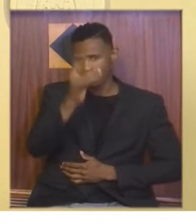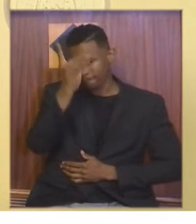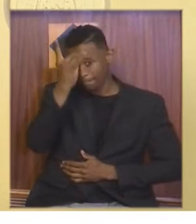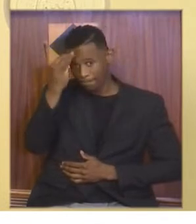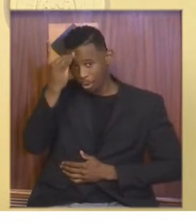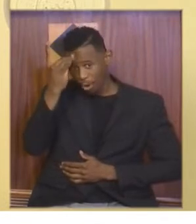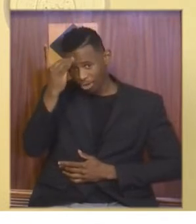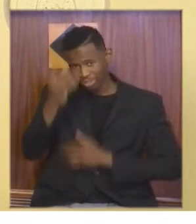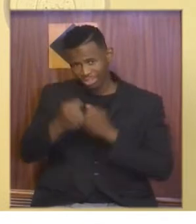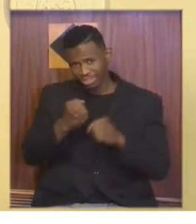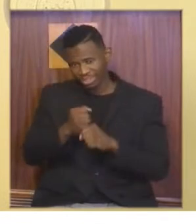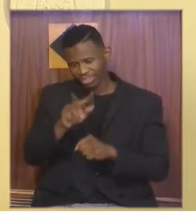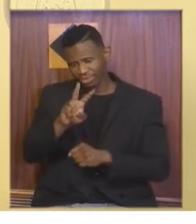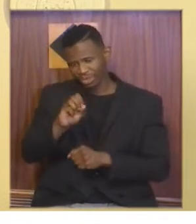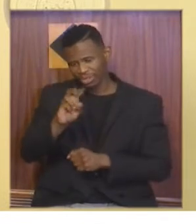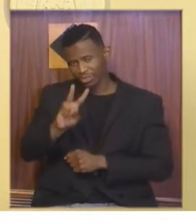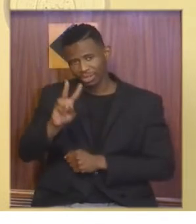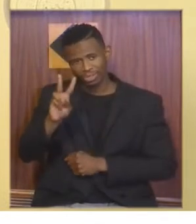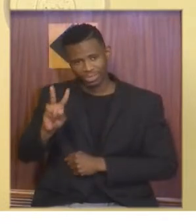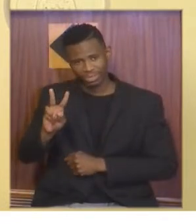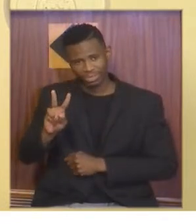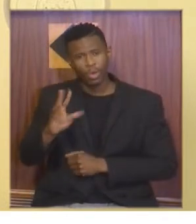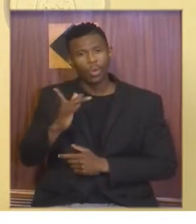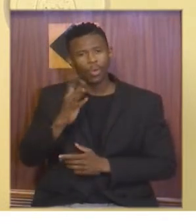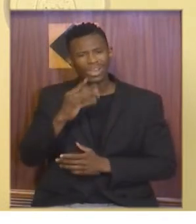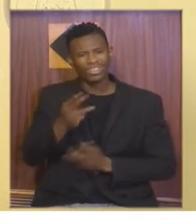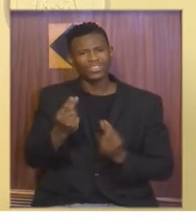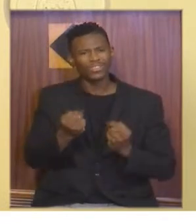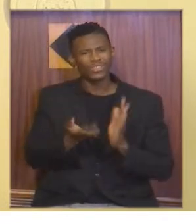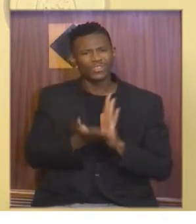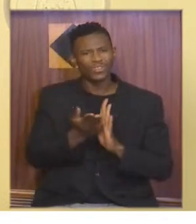2022, once the new regulations are gazetted.